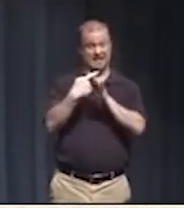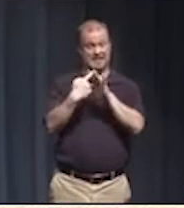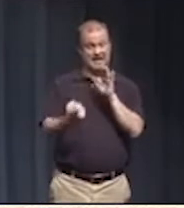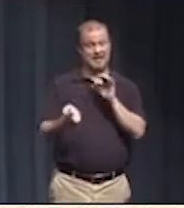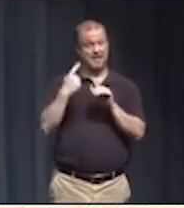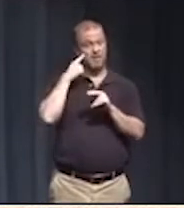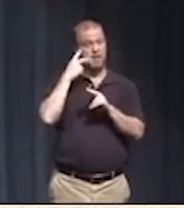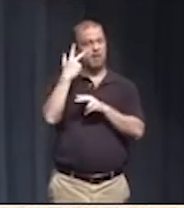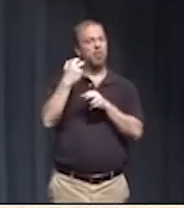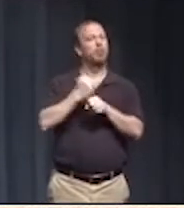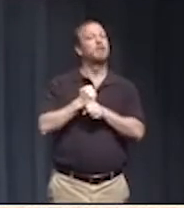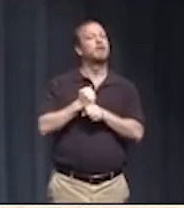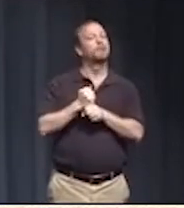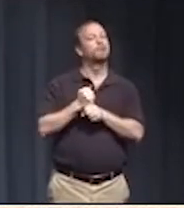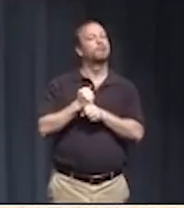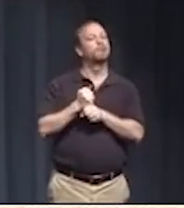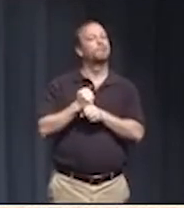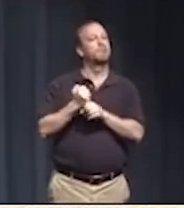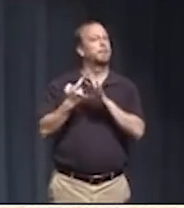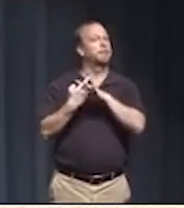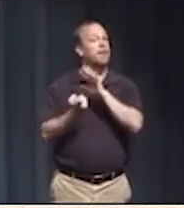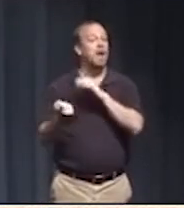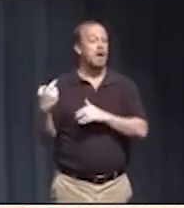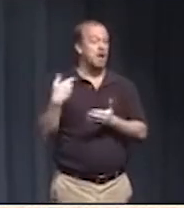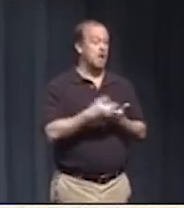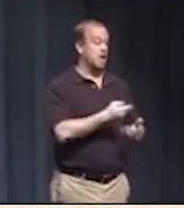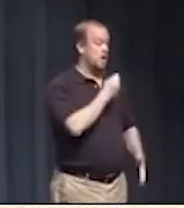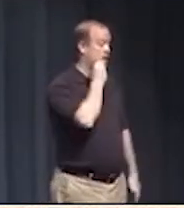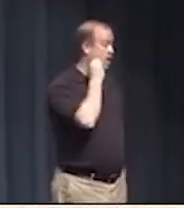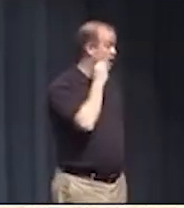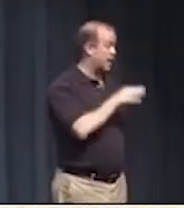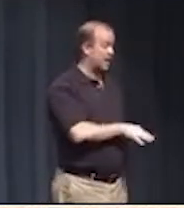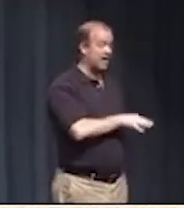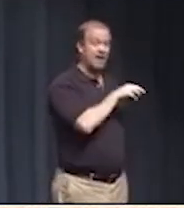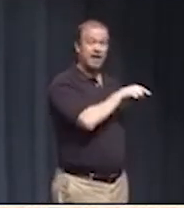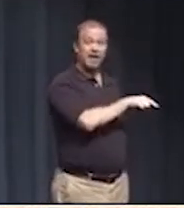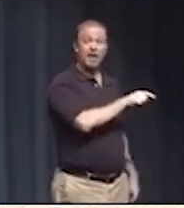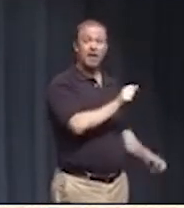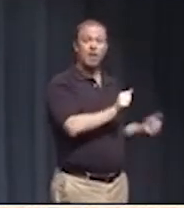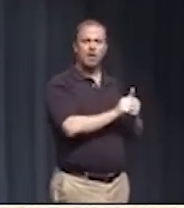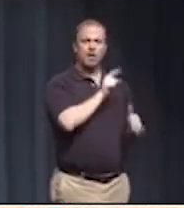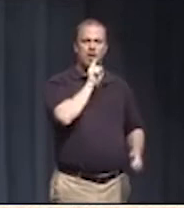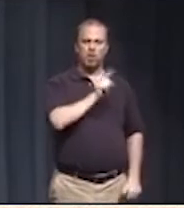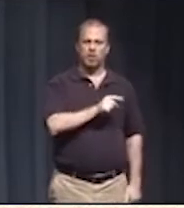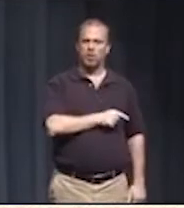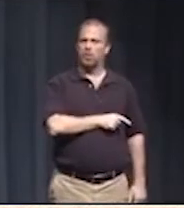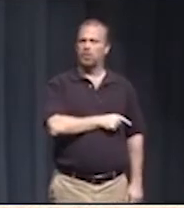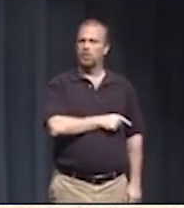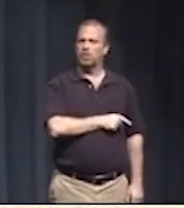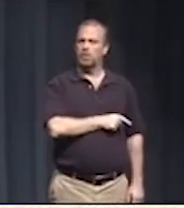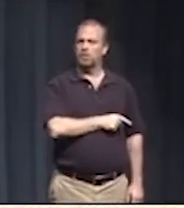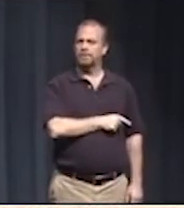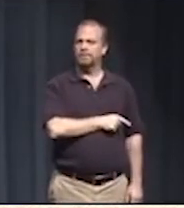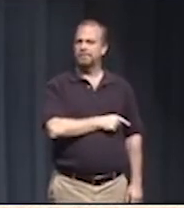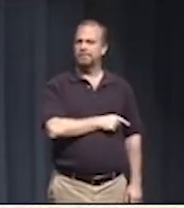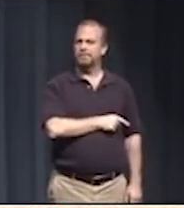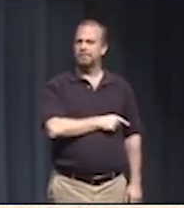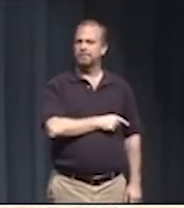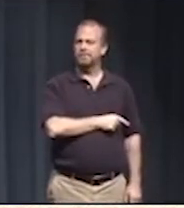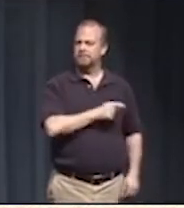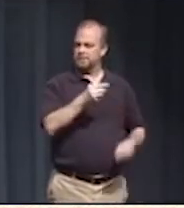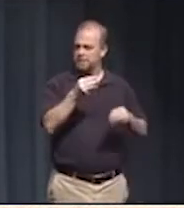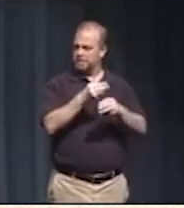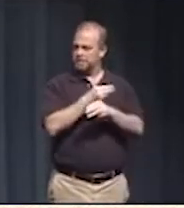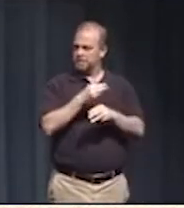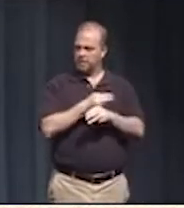about 3 years. When he got home, found Rebecca with a one-year-old. The math doesn't